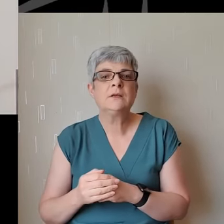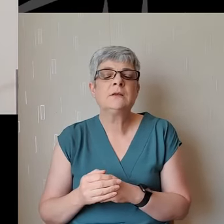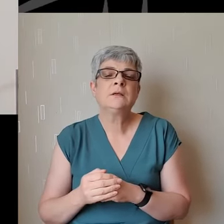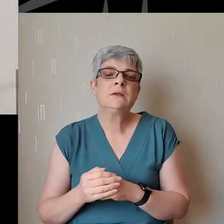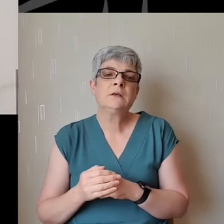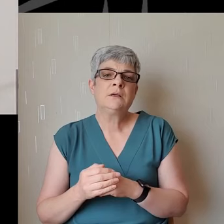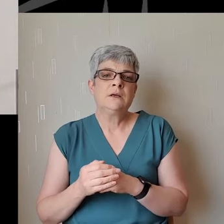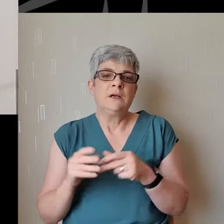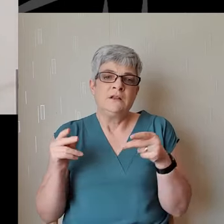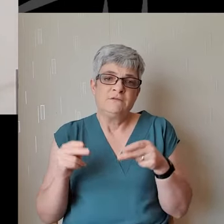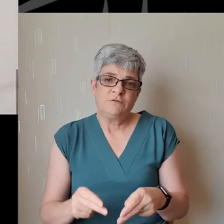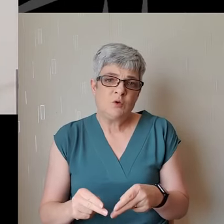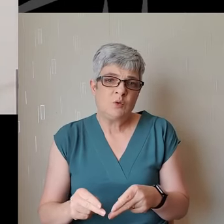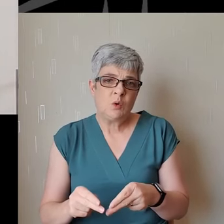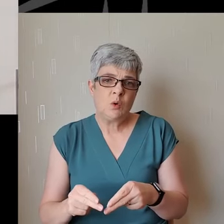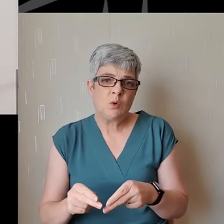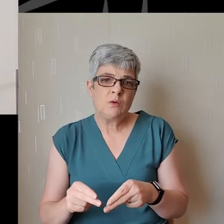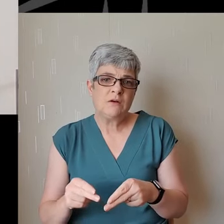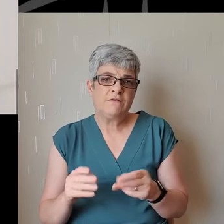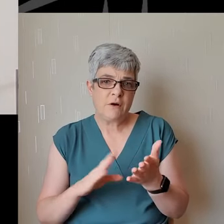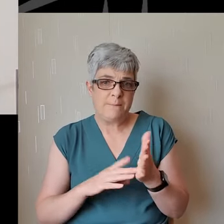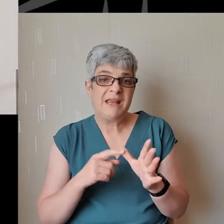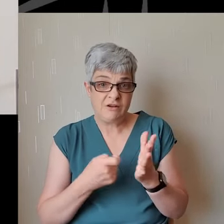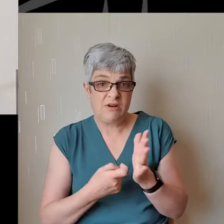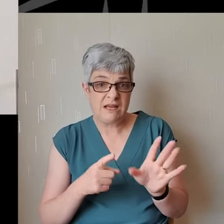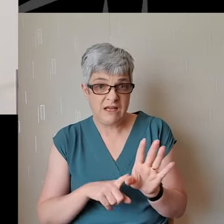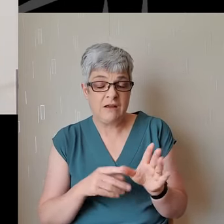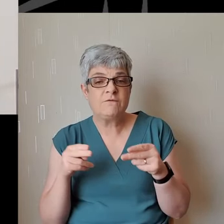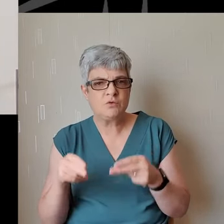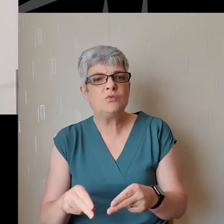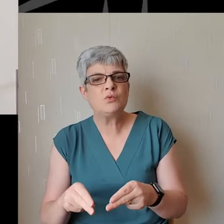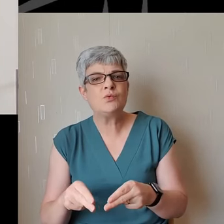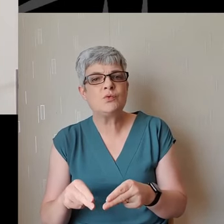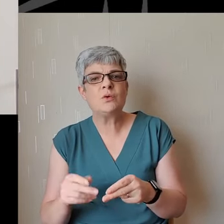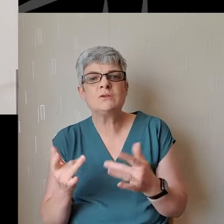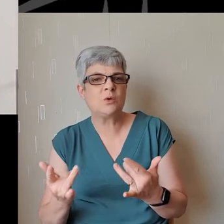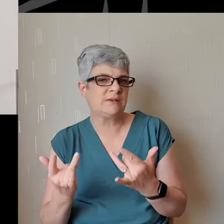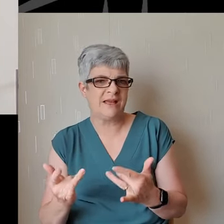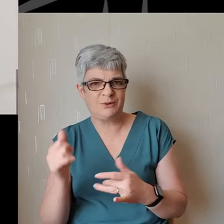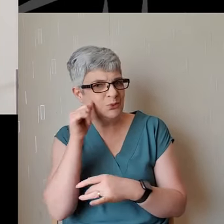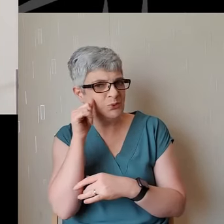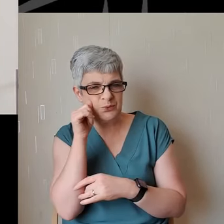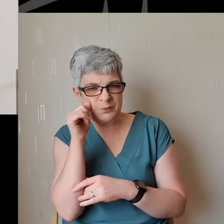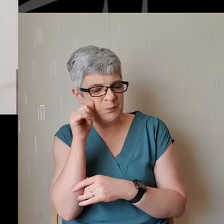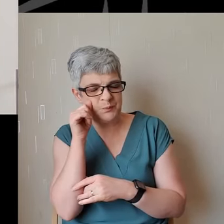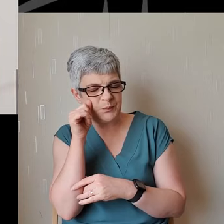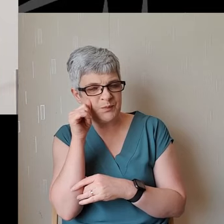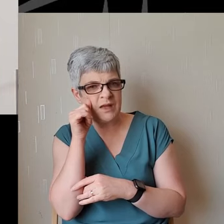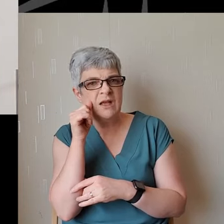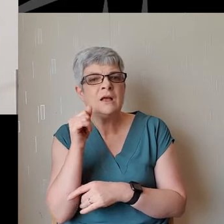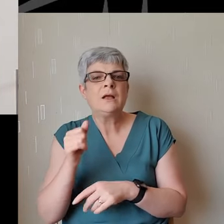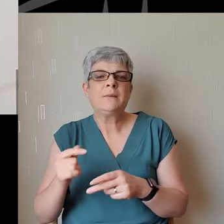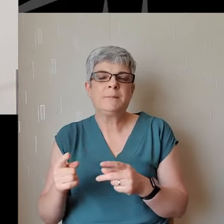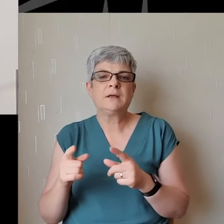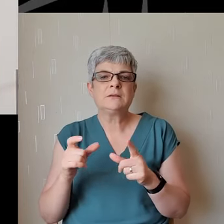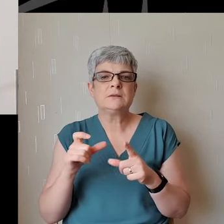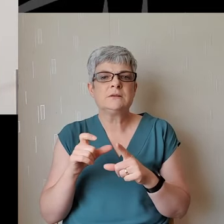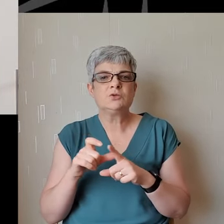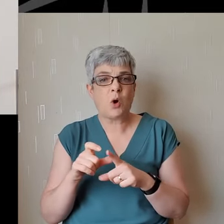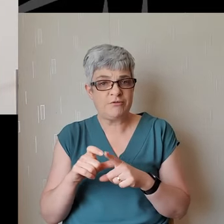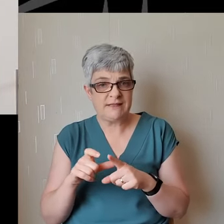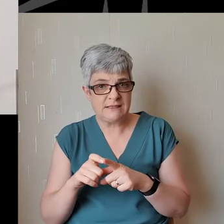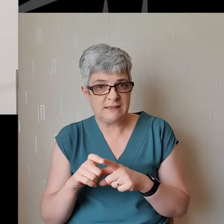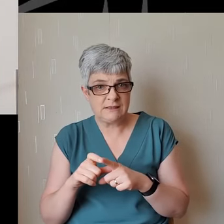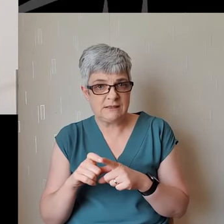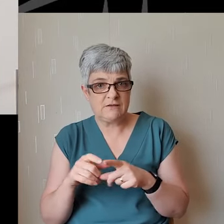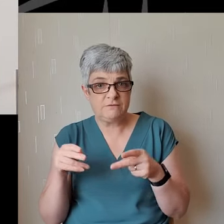The funeral details for Mary are still, when we're recording this, not known. And the funeral details for